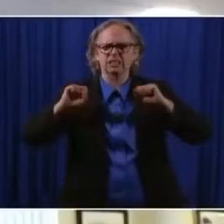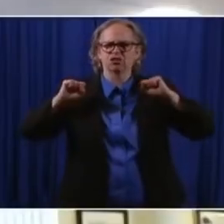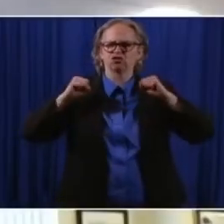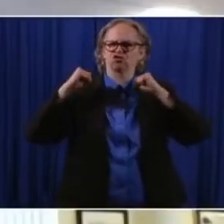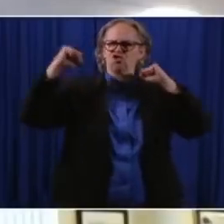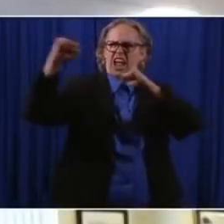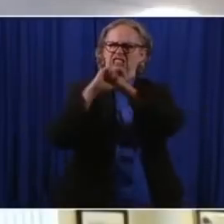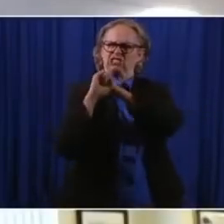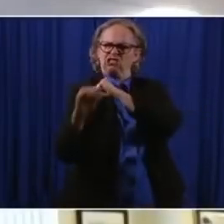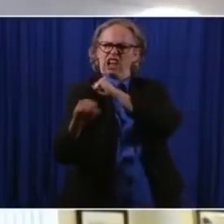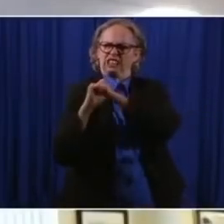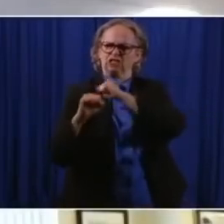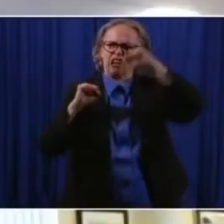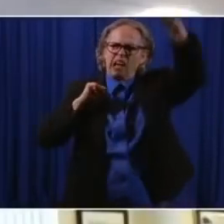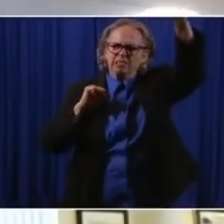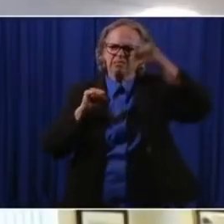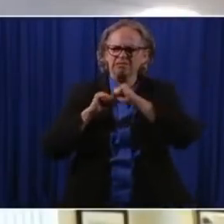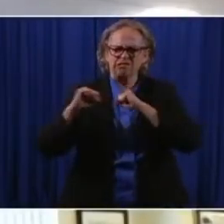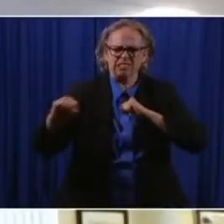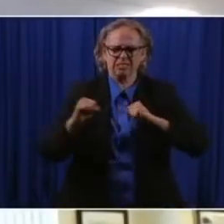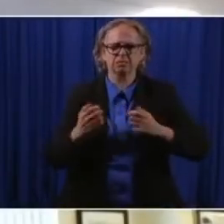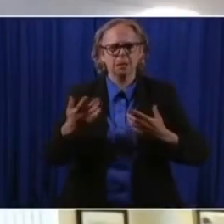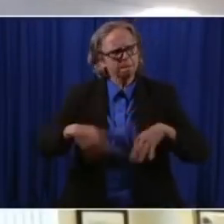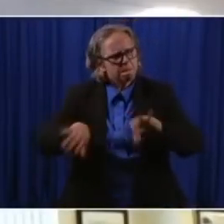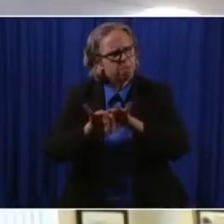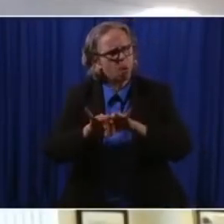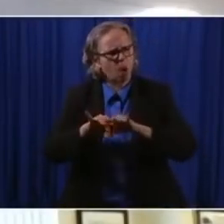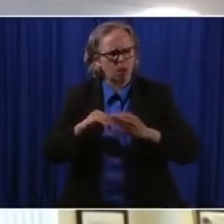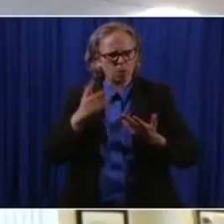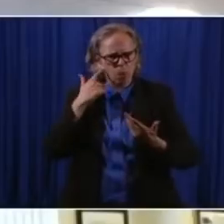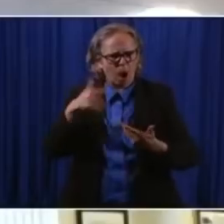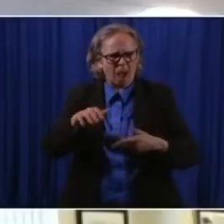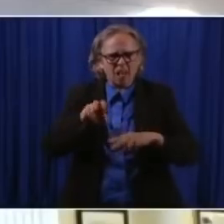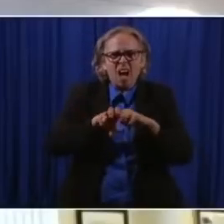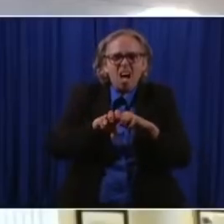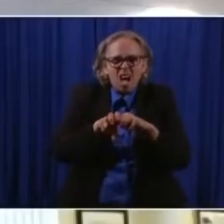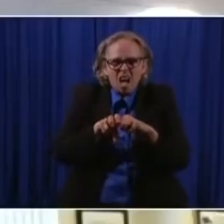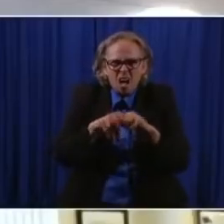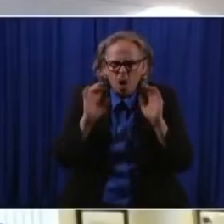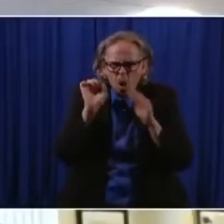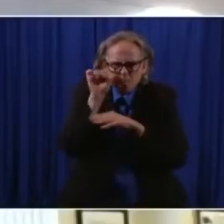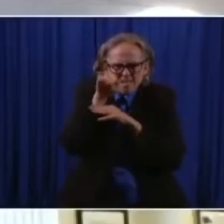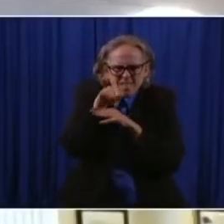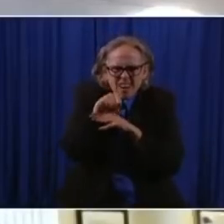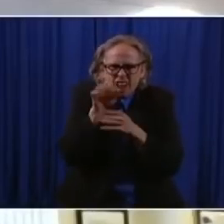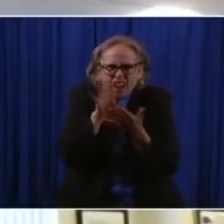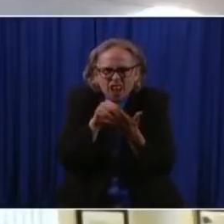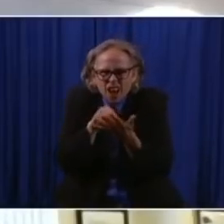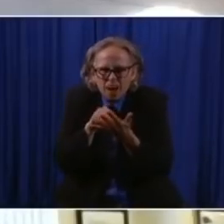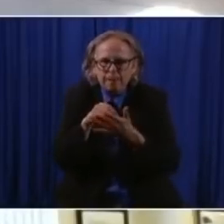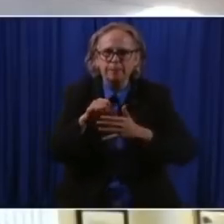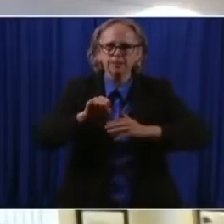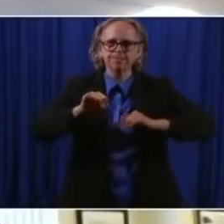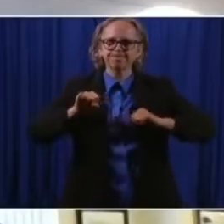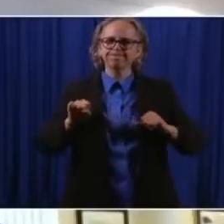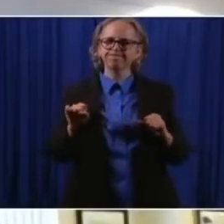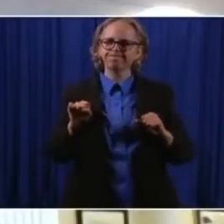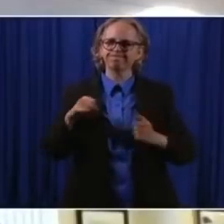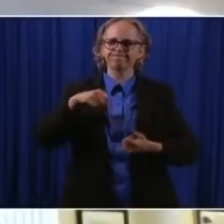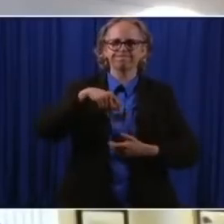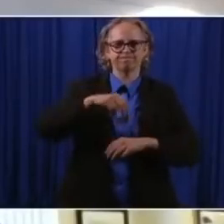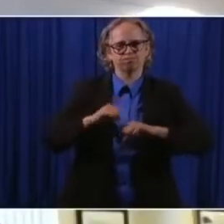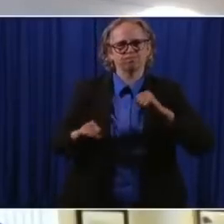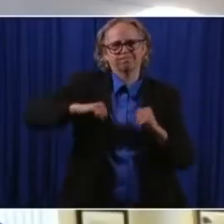things that we really felt were important while kids are at home learning, but to be able to do those types of things